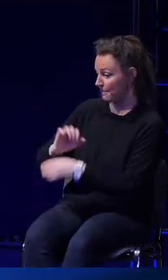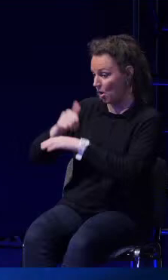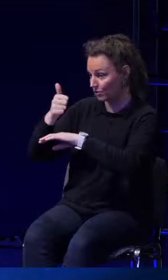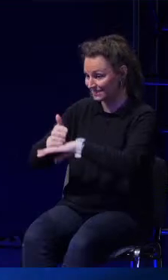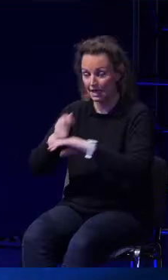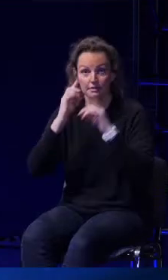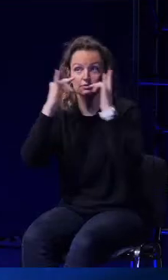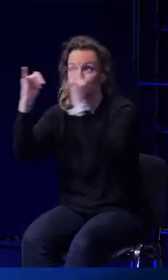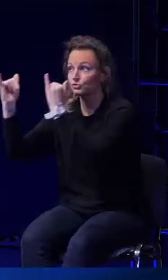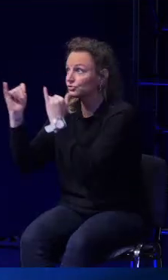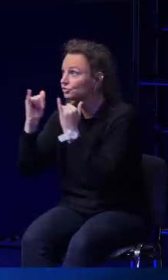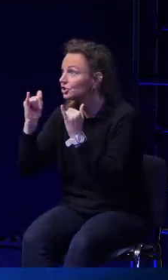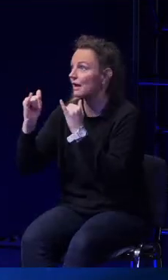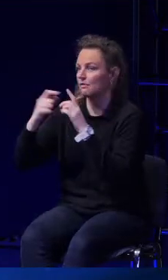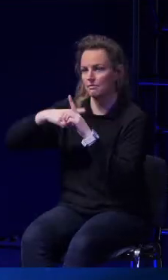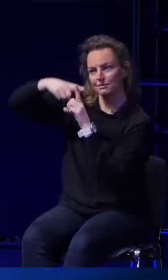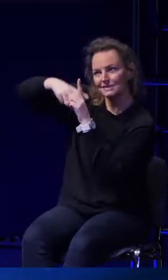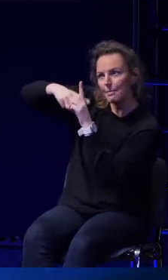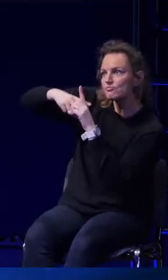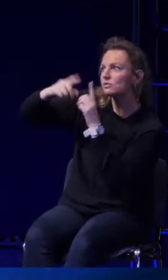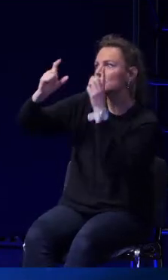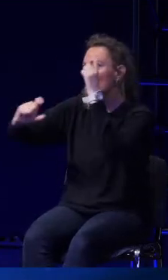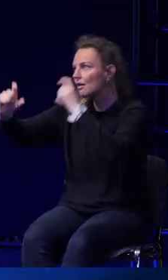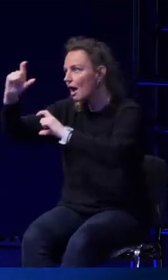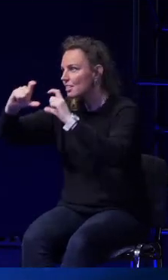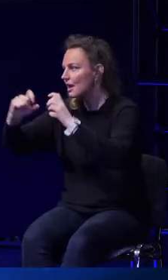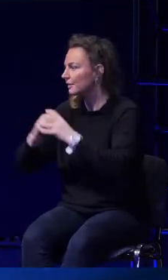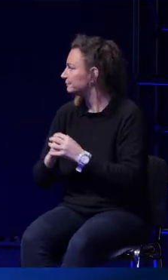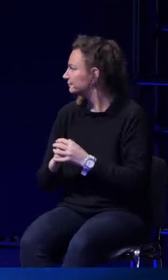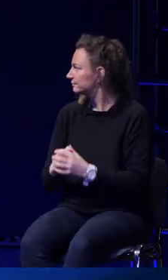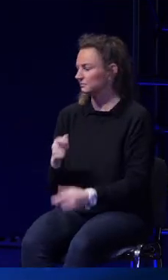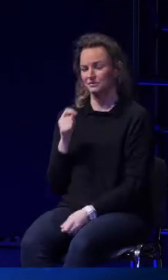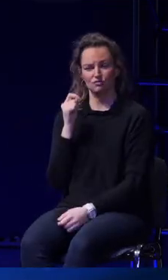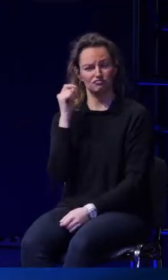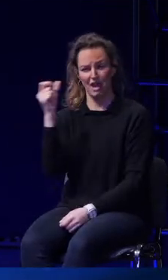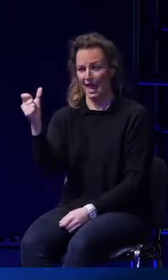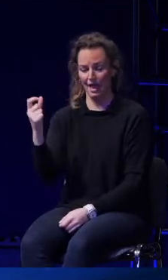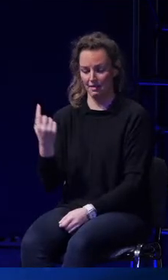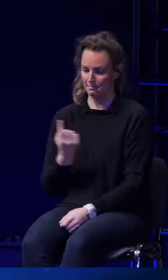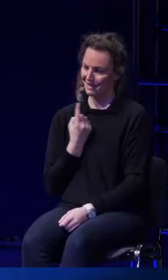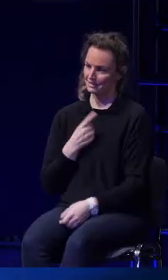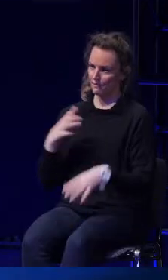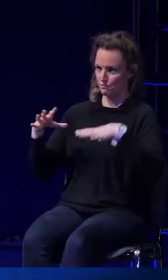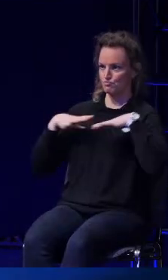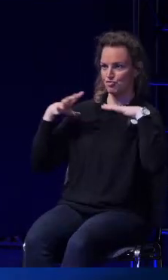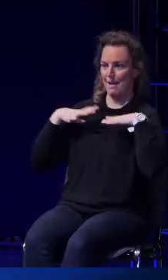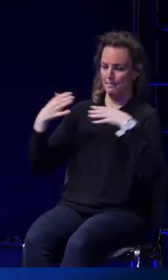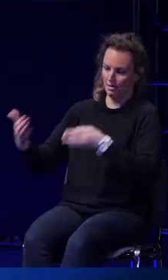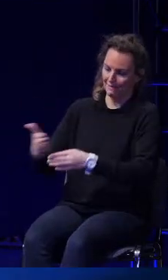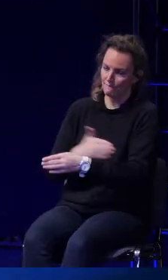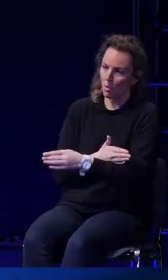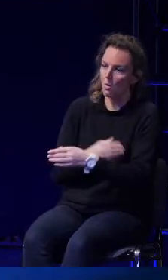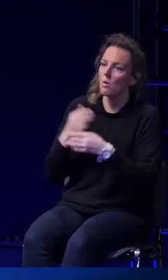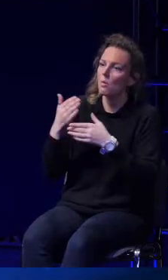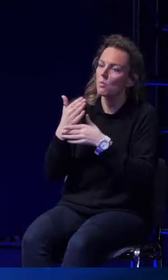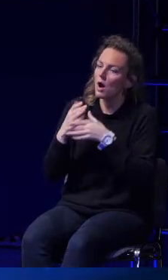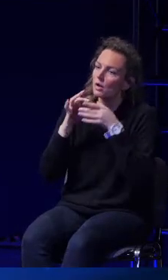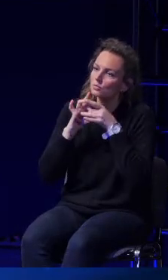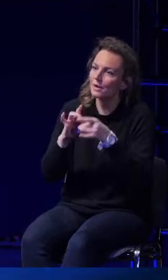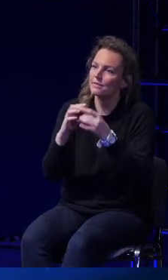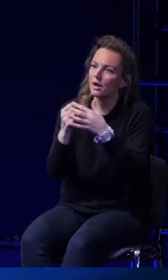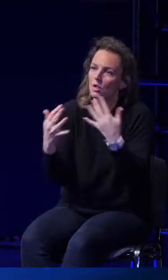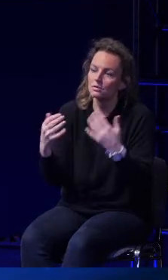work? Very rarely. I think my metering comes a lot more in prep. We worked with a lot of 5-color, RGB